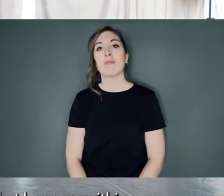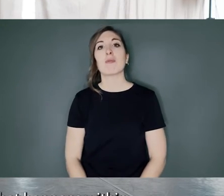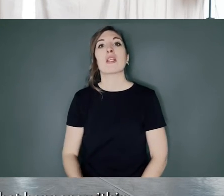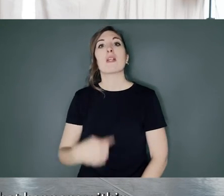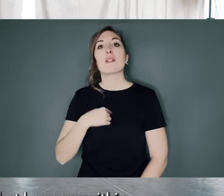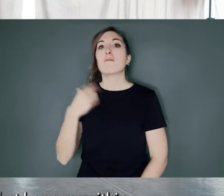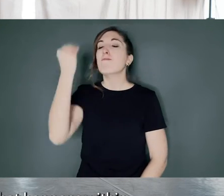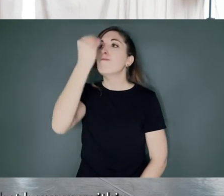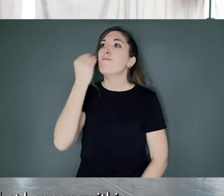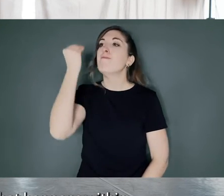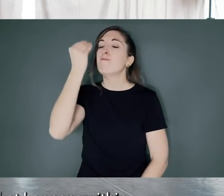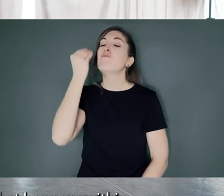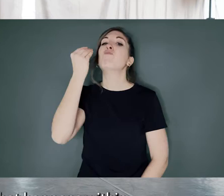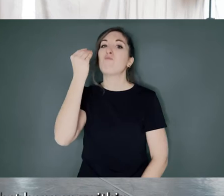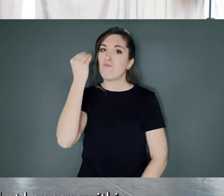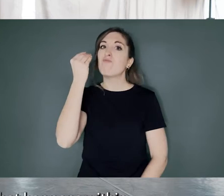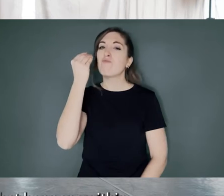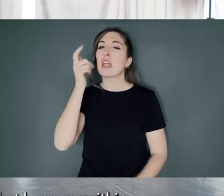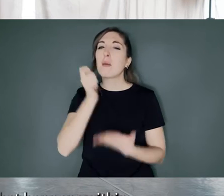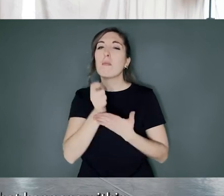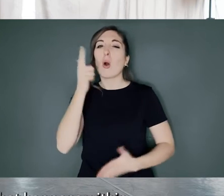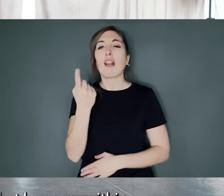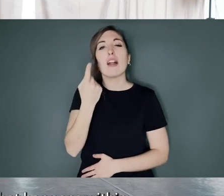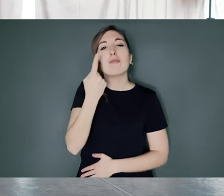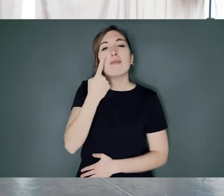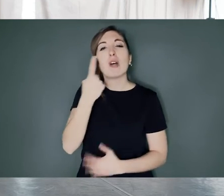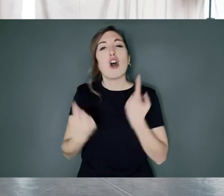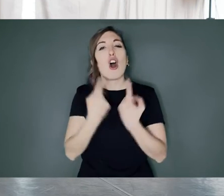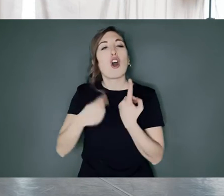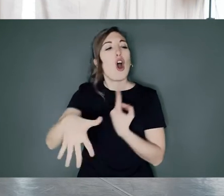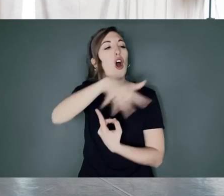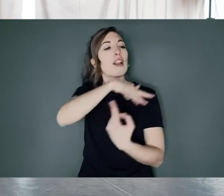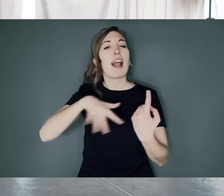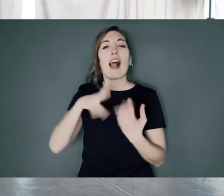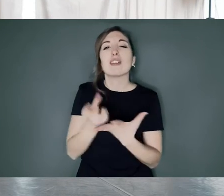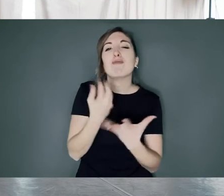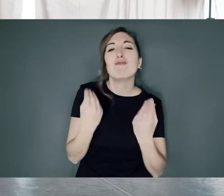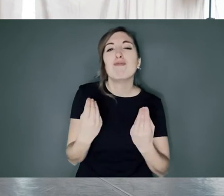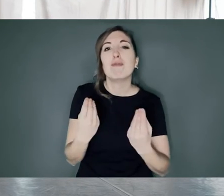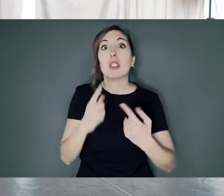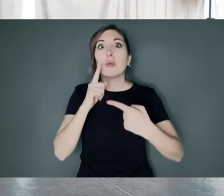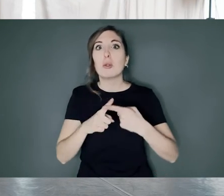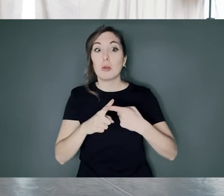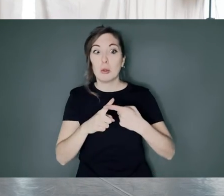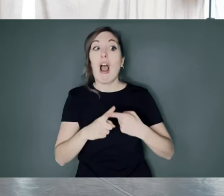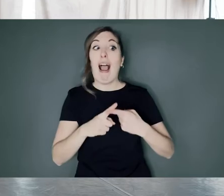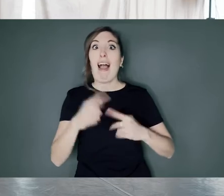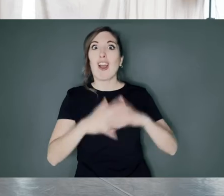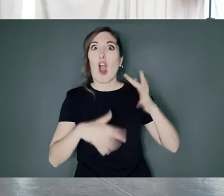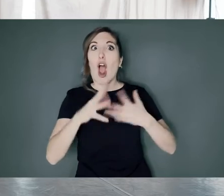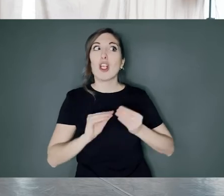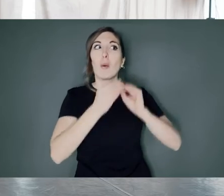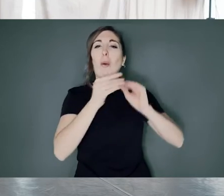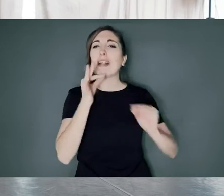I think it's important to examine what happens within that and what does that mean, and then build upon